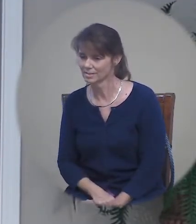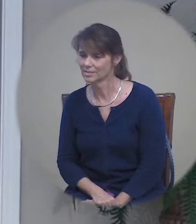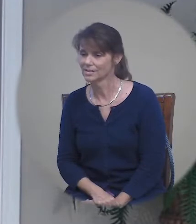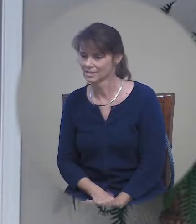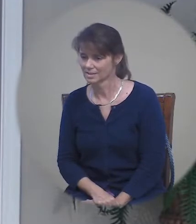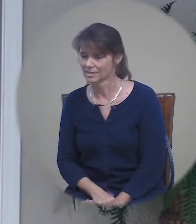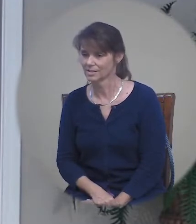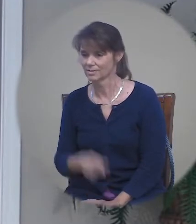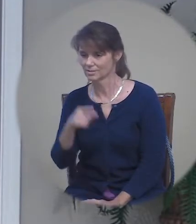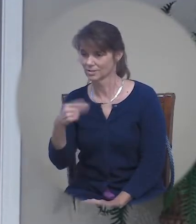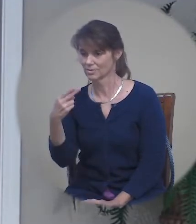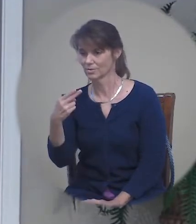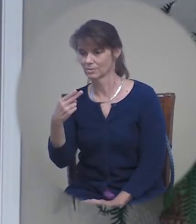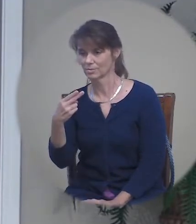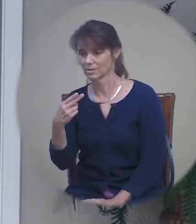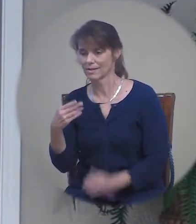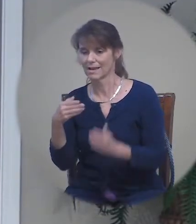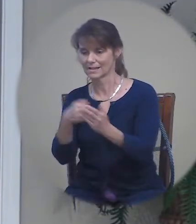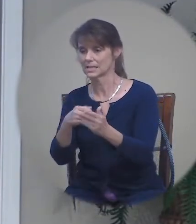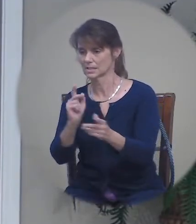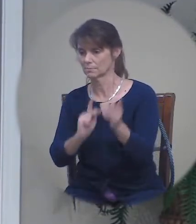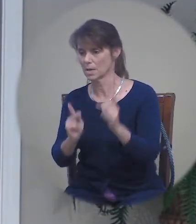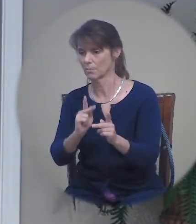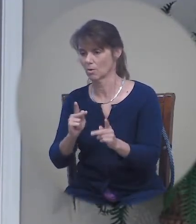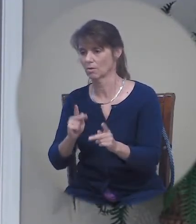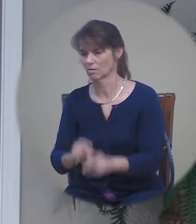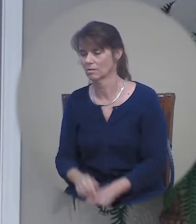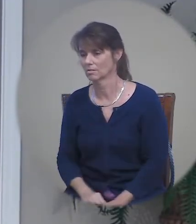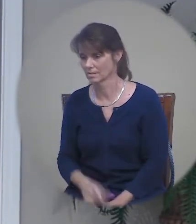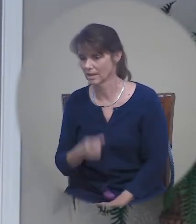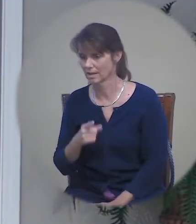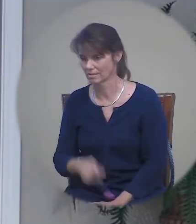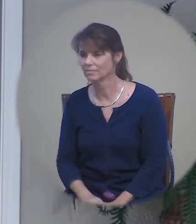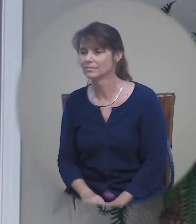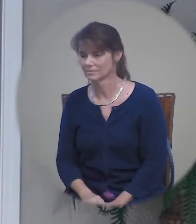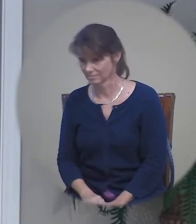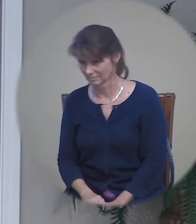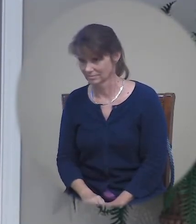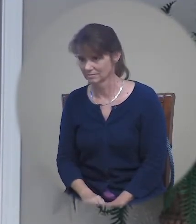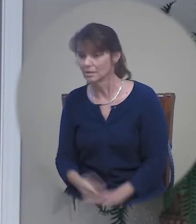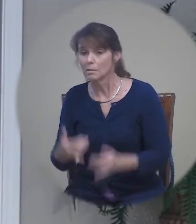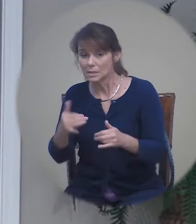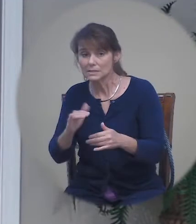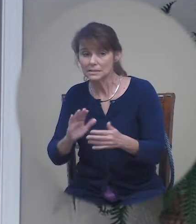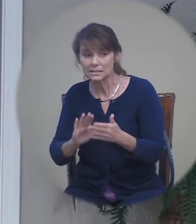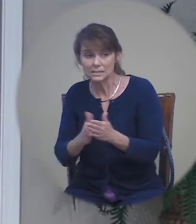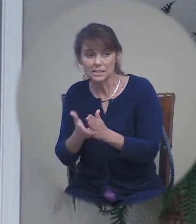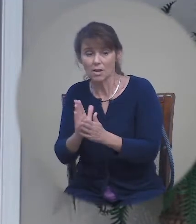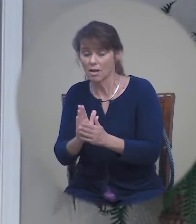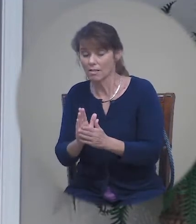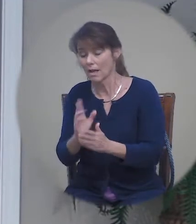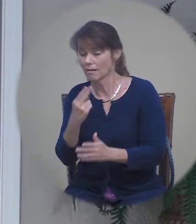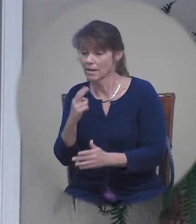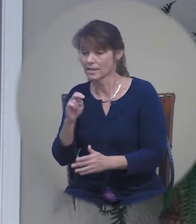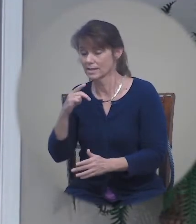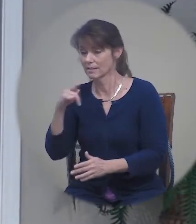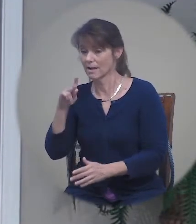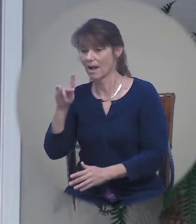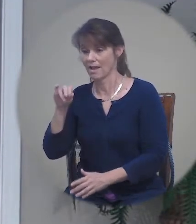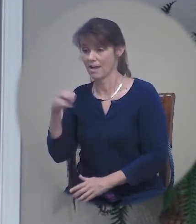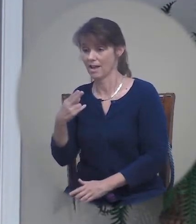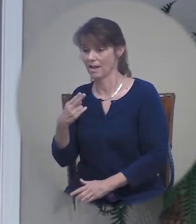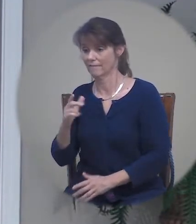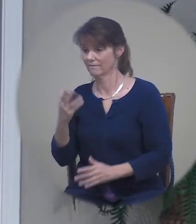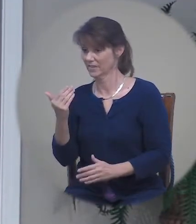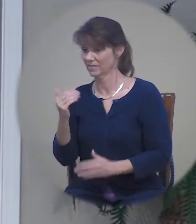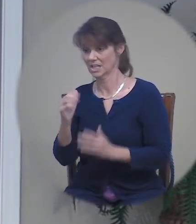accounts together. It wasn't merely showing this emissary from Babylon his wealth and all the blessings that he's had. It